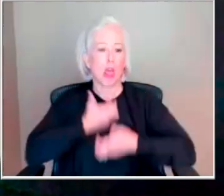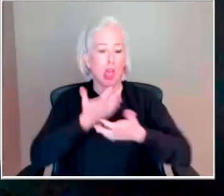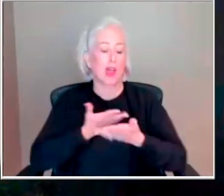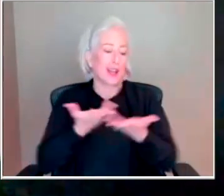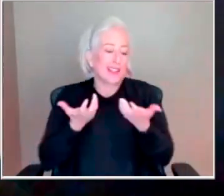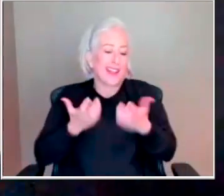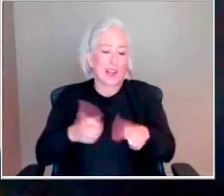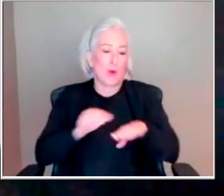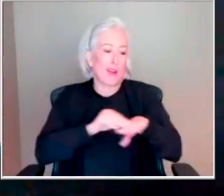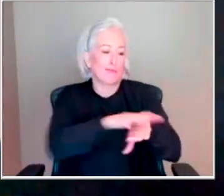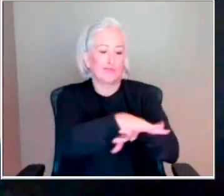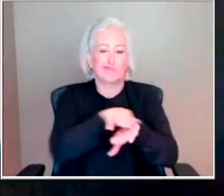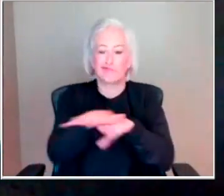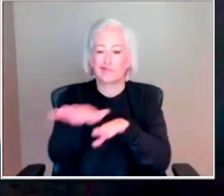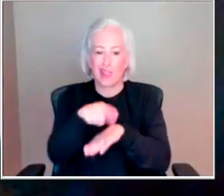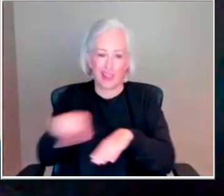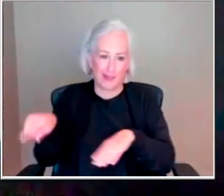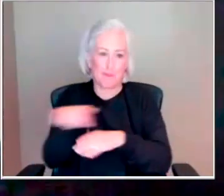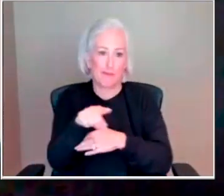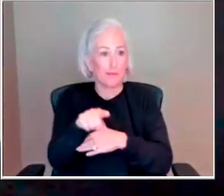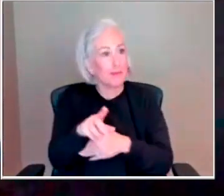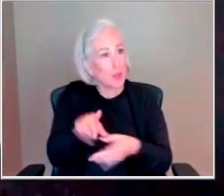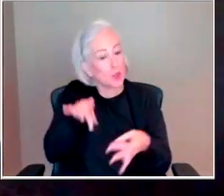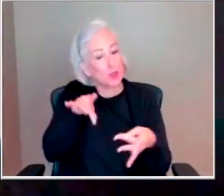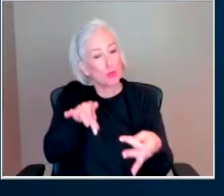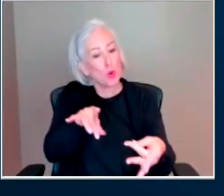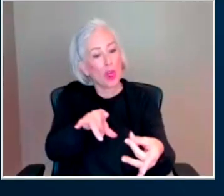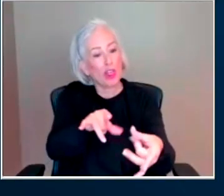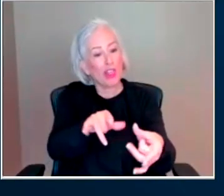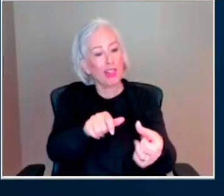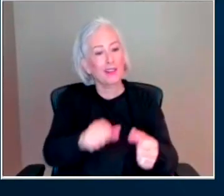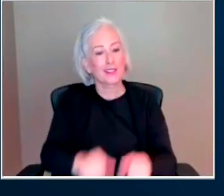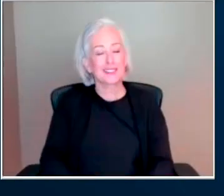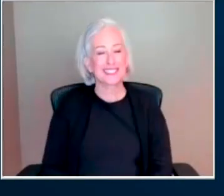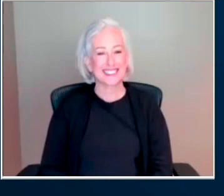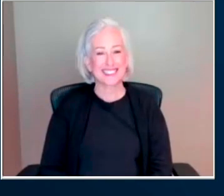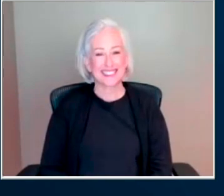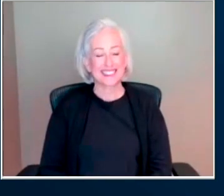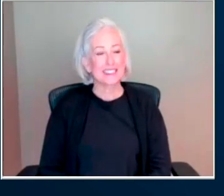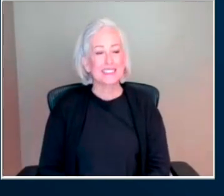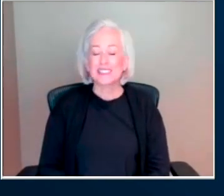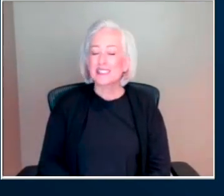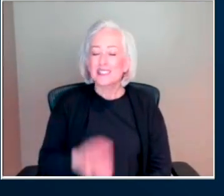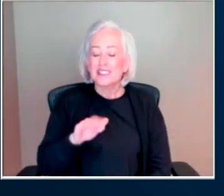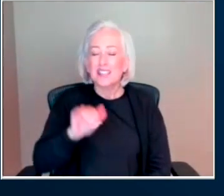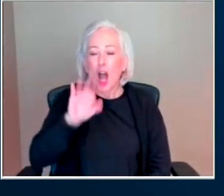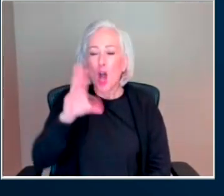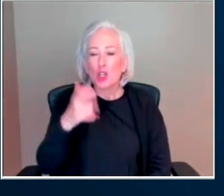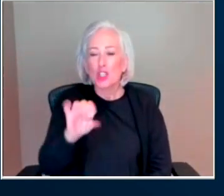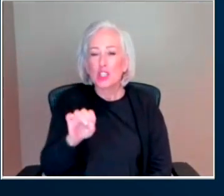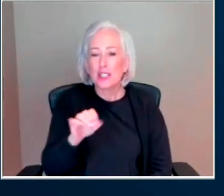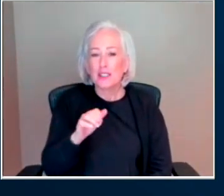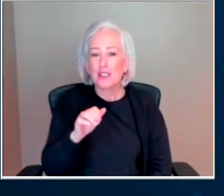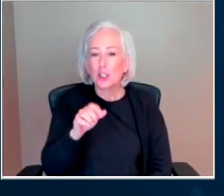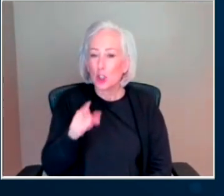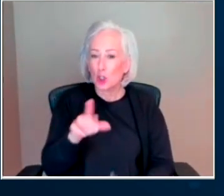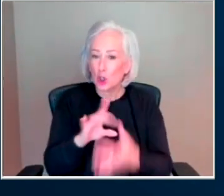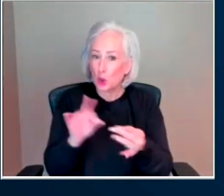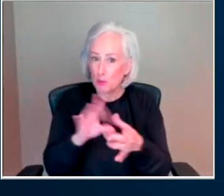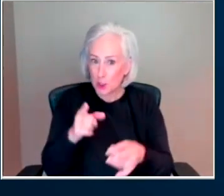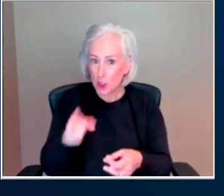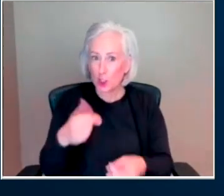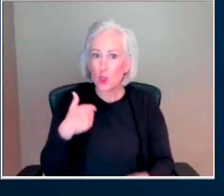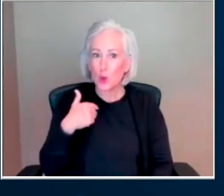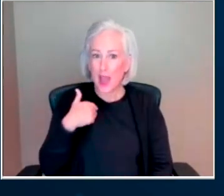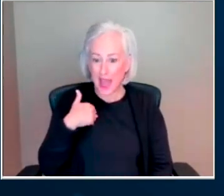So it went okay, pretty smooth. So Archie, I know you had mentioned, that you'd had to have some